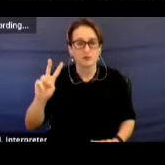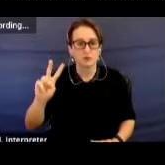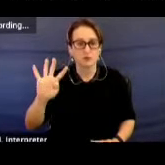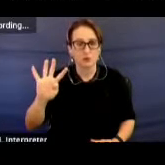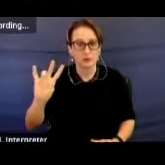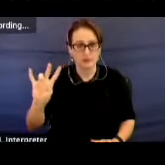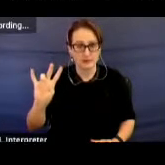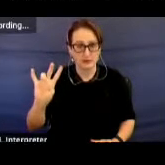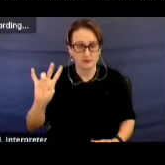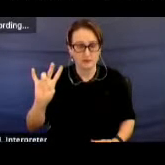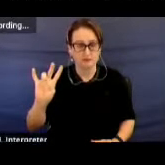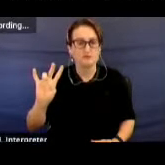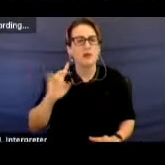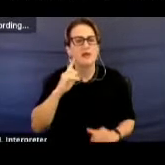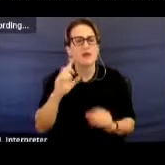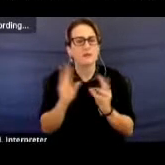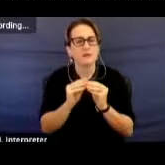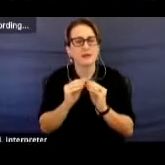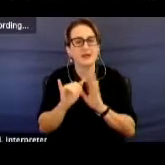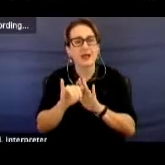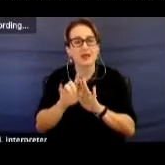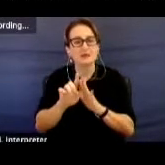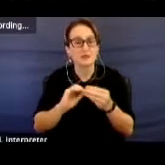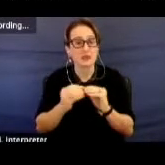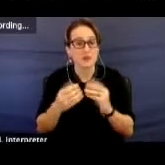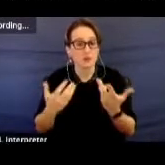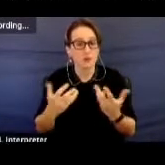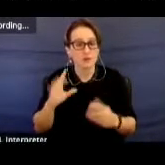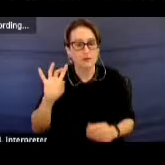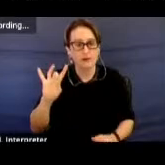877-853-5247 and enter the meeting ID number